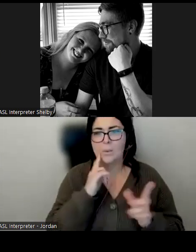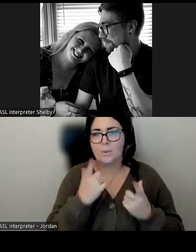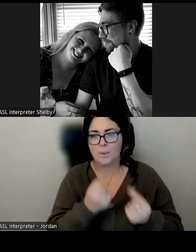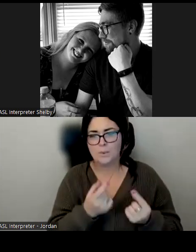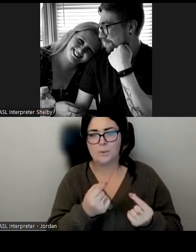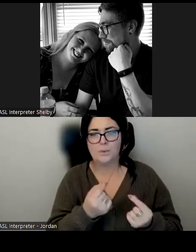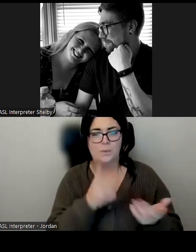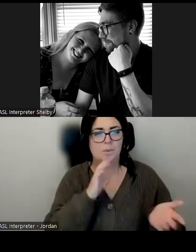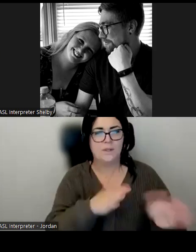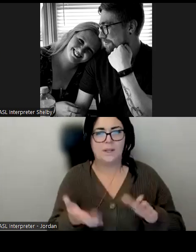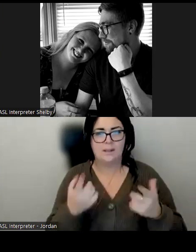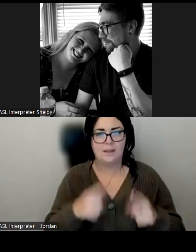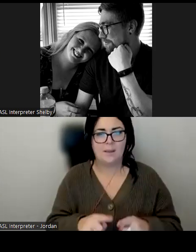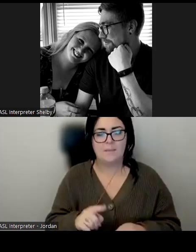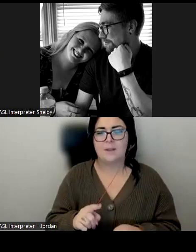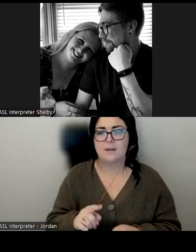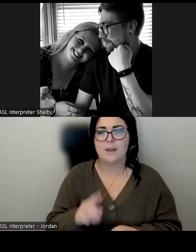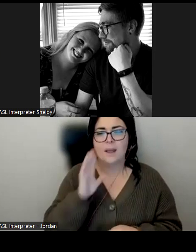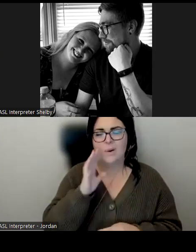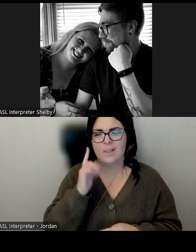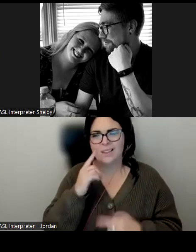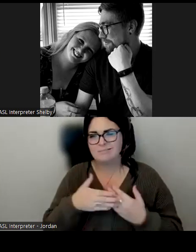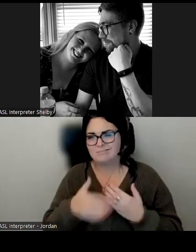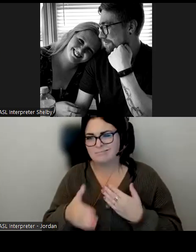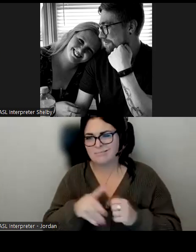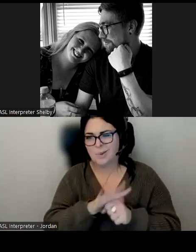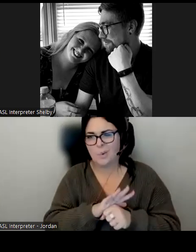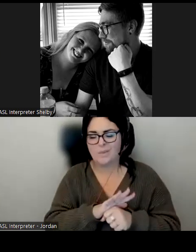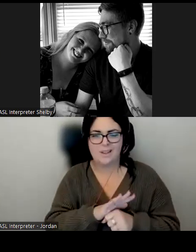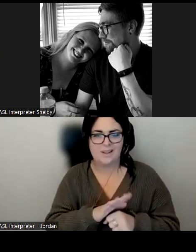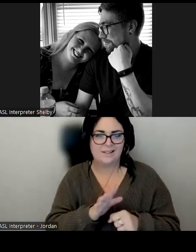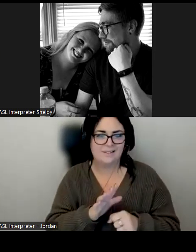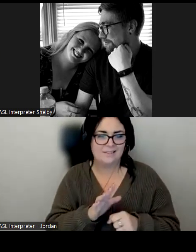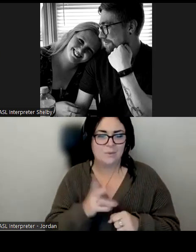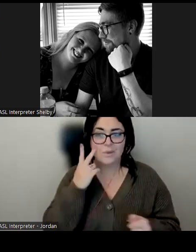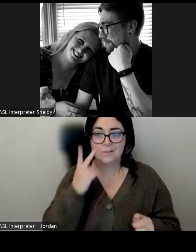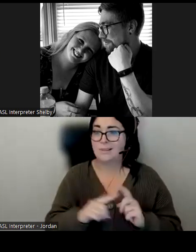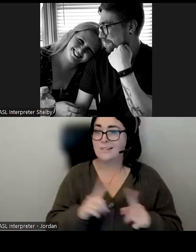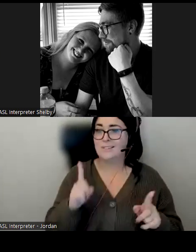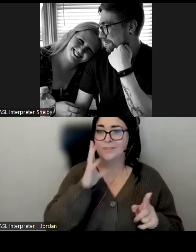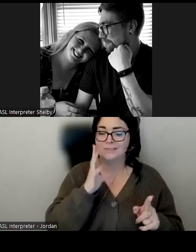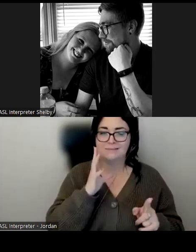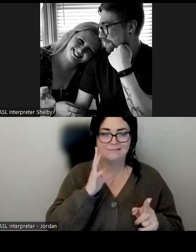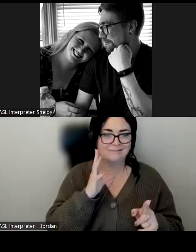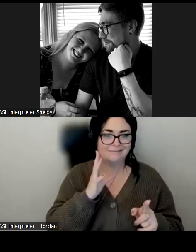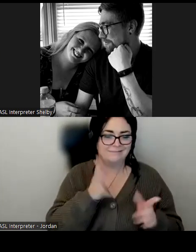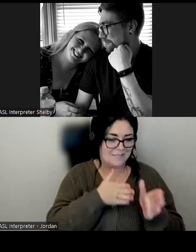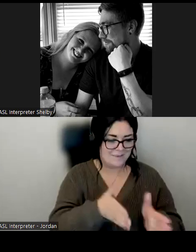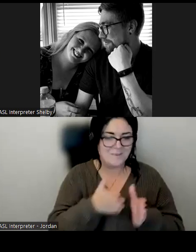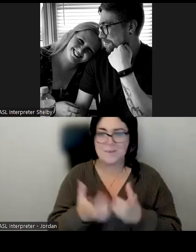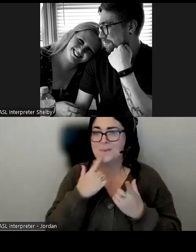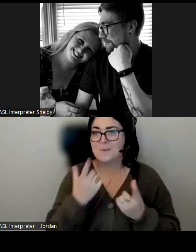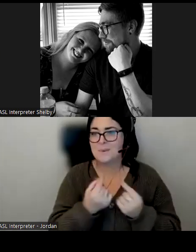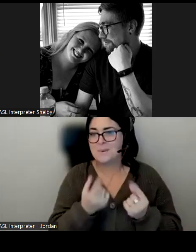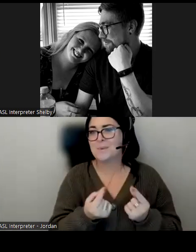think we have seen some changes in the post-pandemic world because it opened our eyes to different ways to experience loss